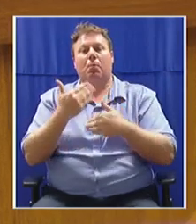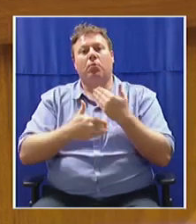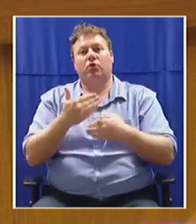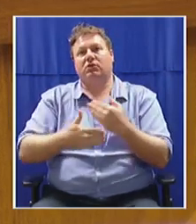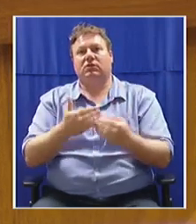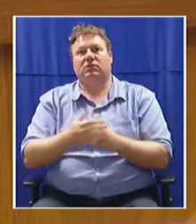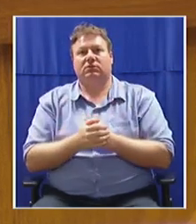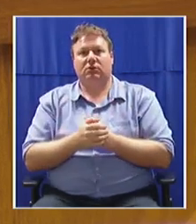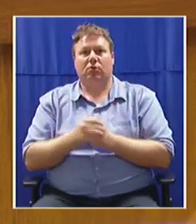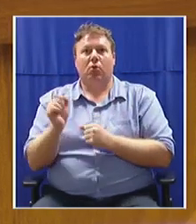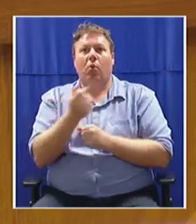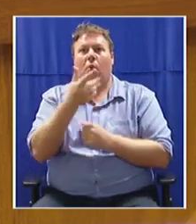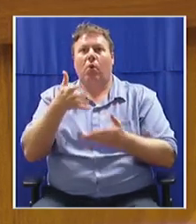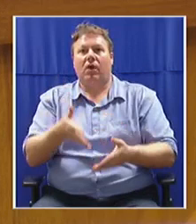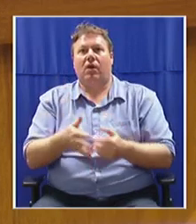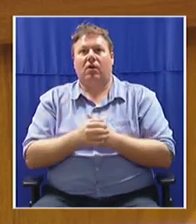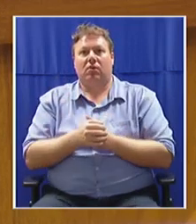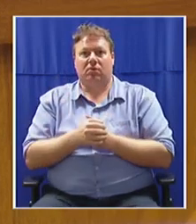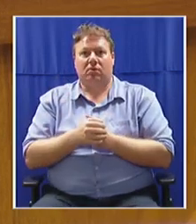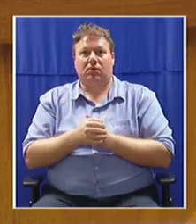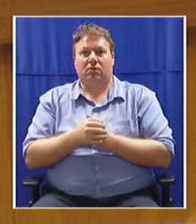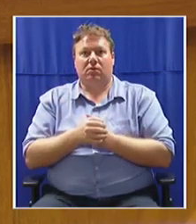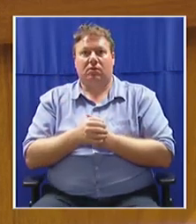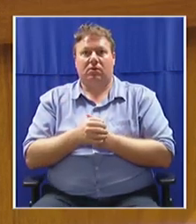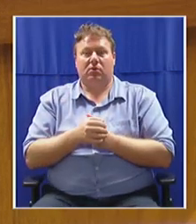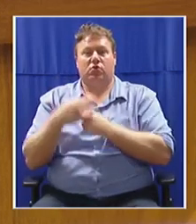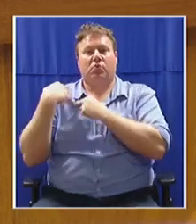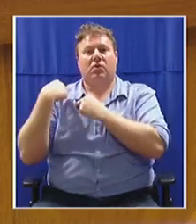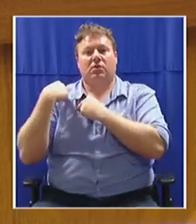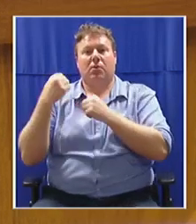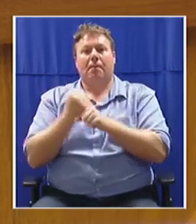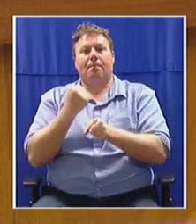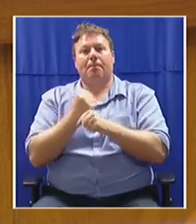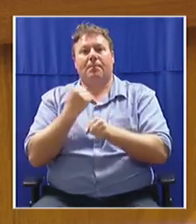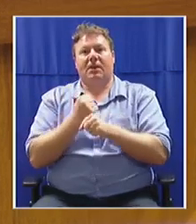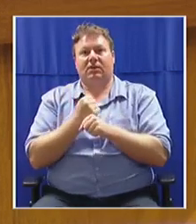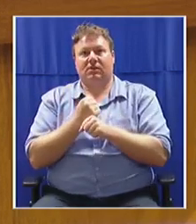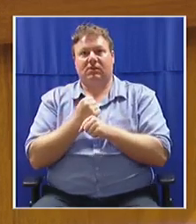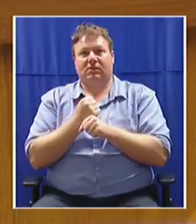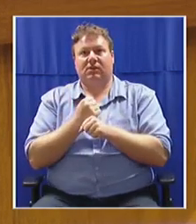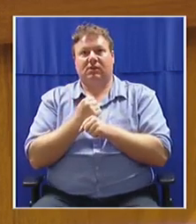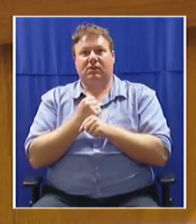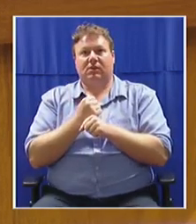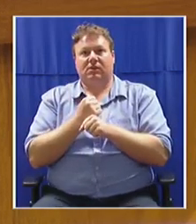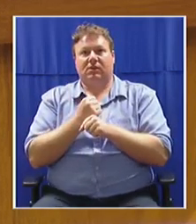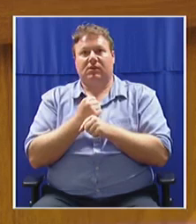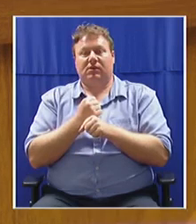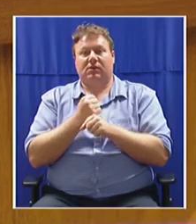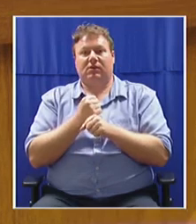All of us here are duty-bound to make this assembly a critical